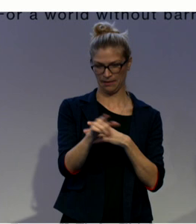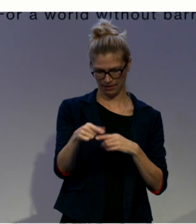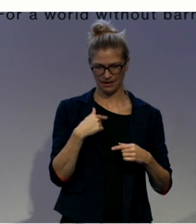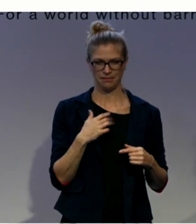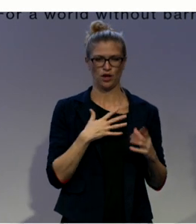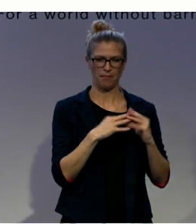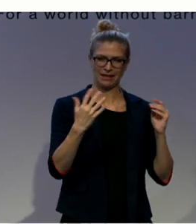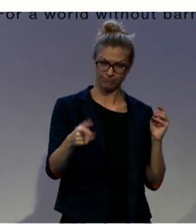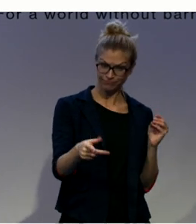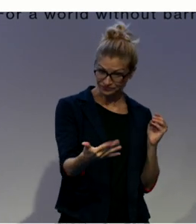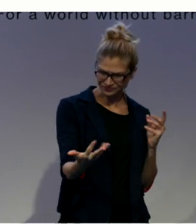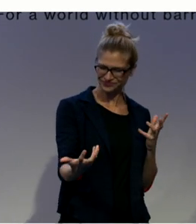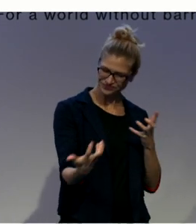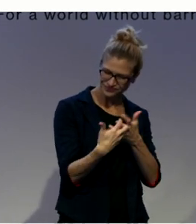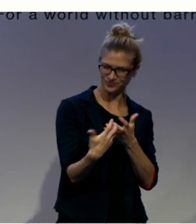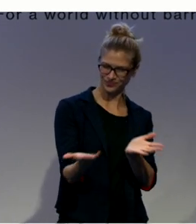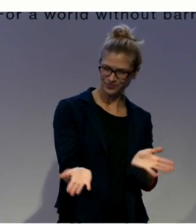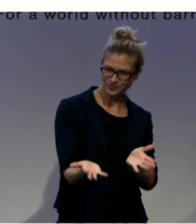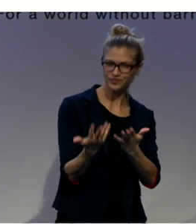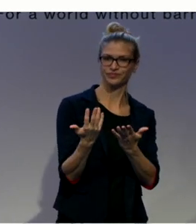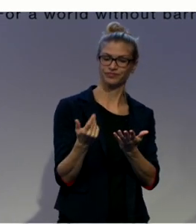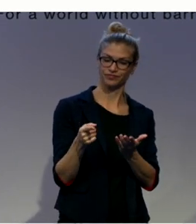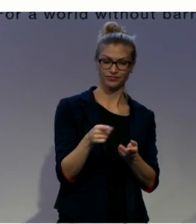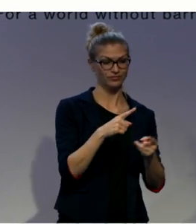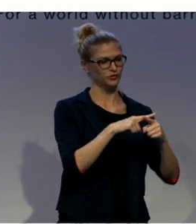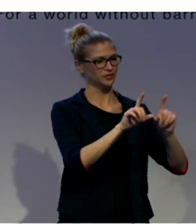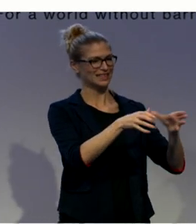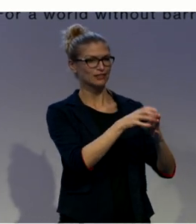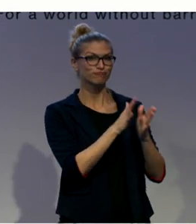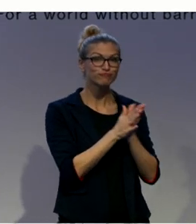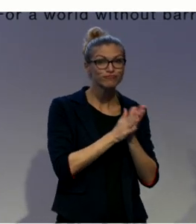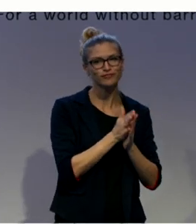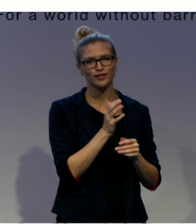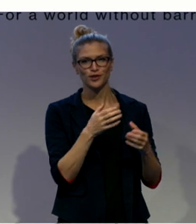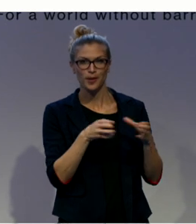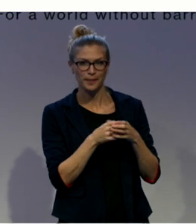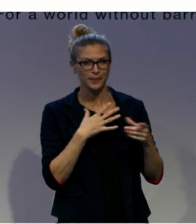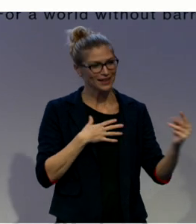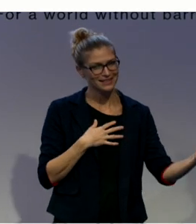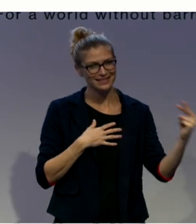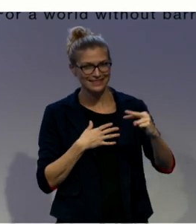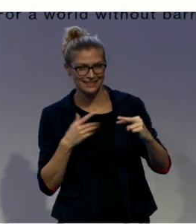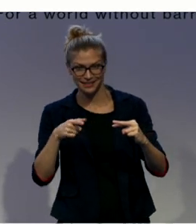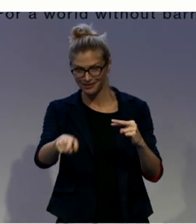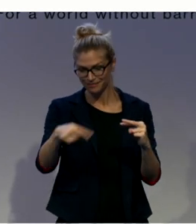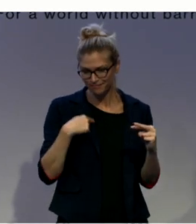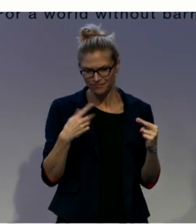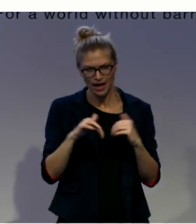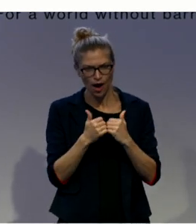maker and stakeholder to see the way how personal assistance assists people with severe